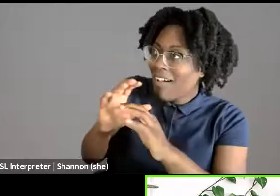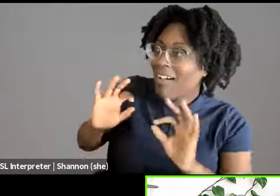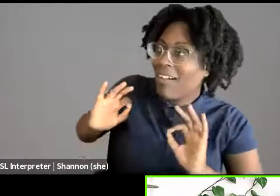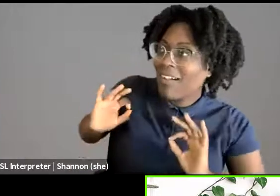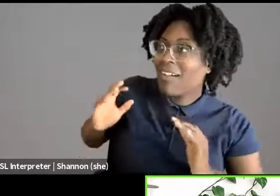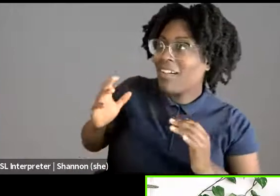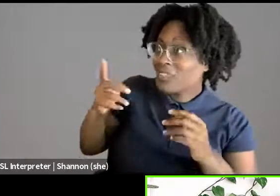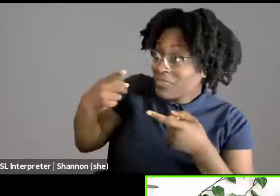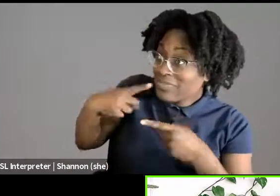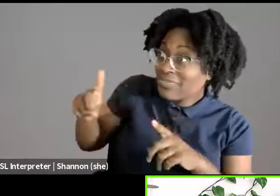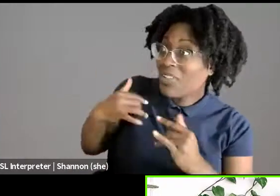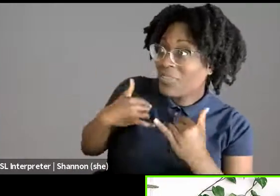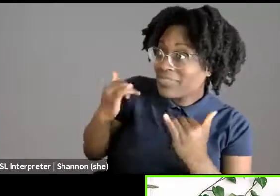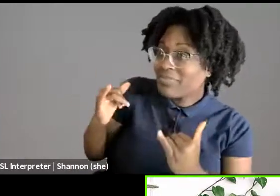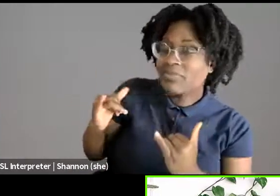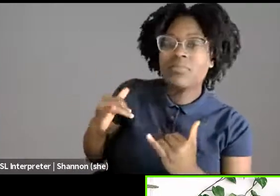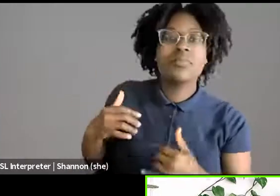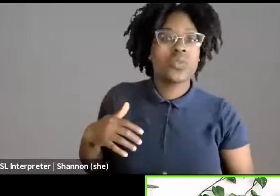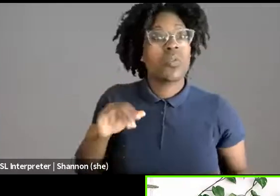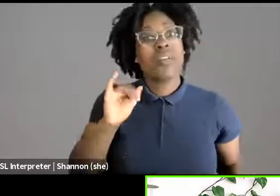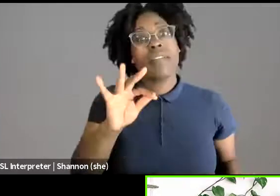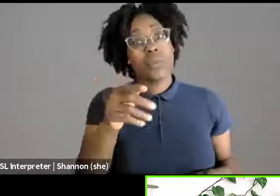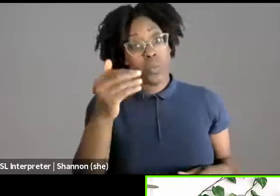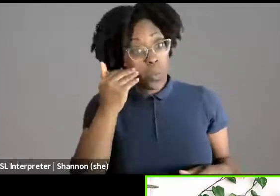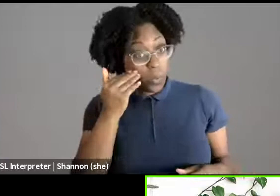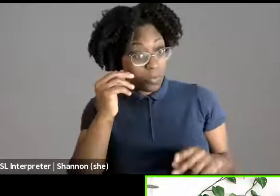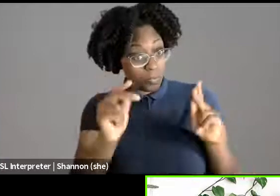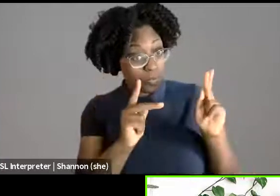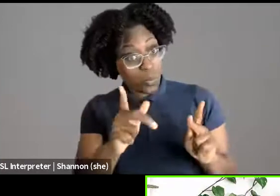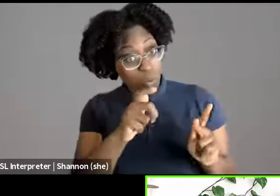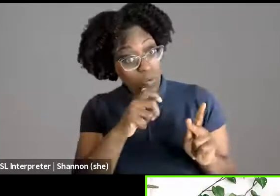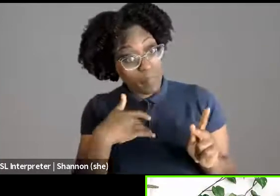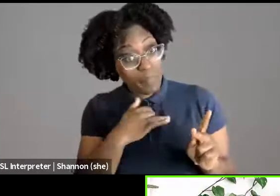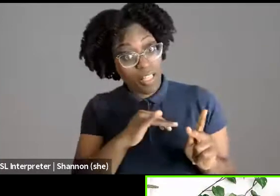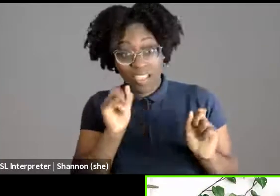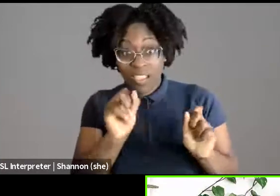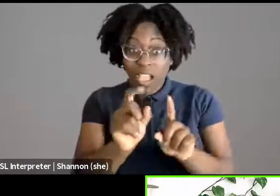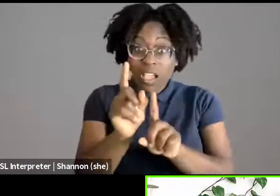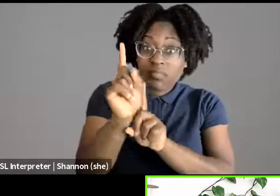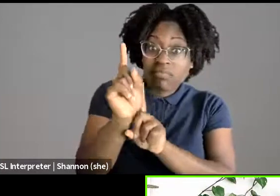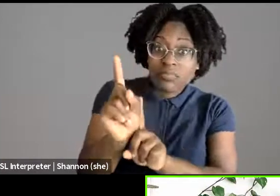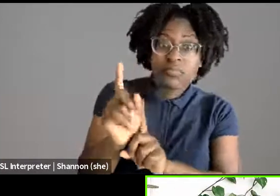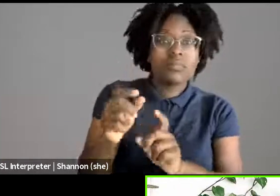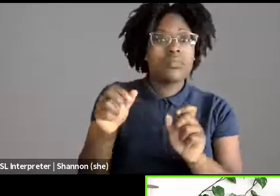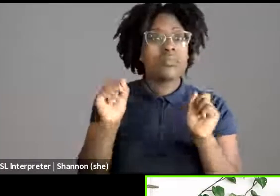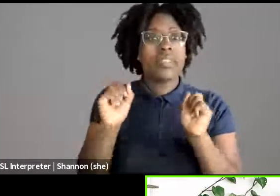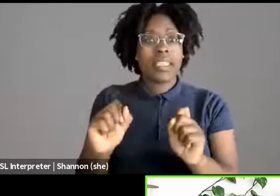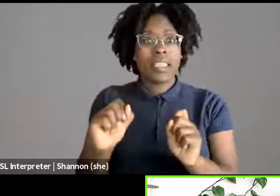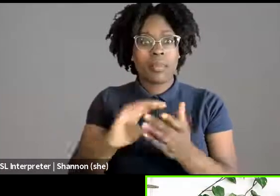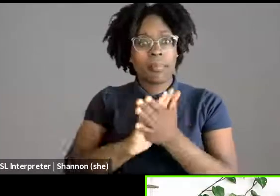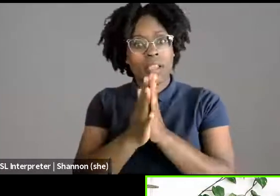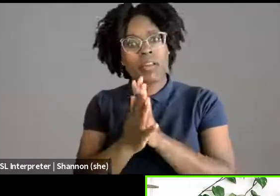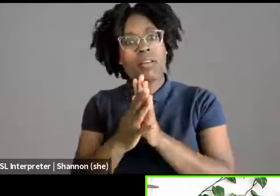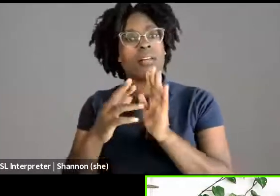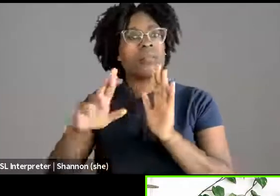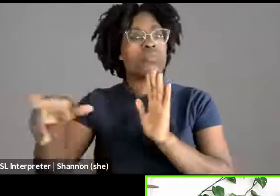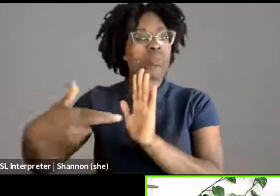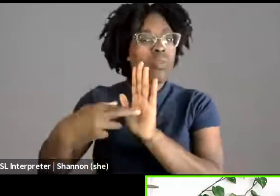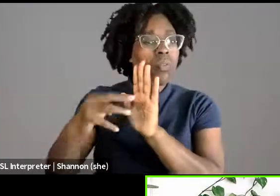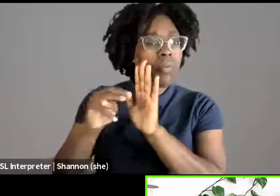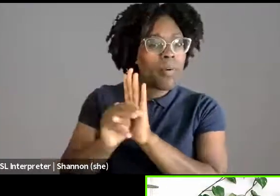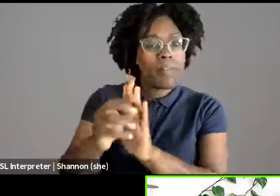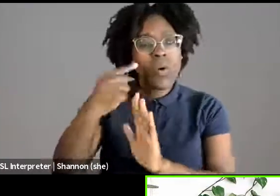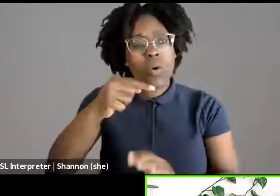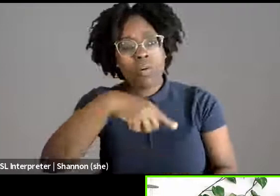to connect with us, I'm dropping, and of course this can be shared as well in the podcast